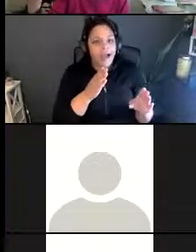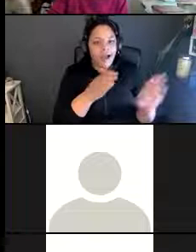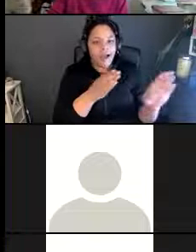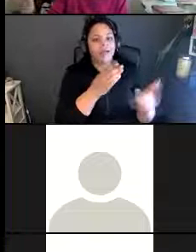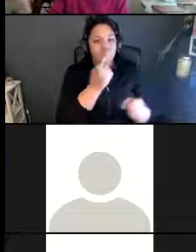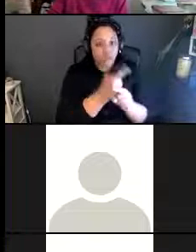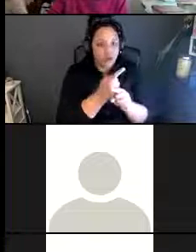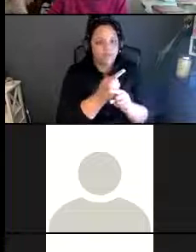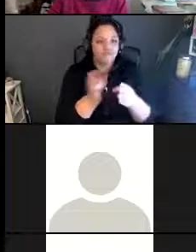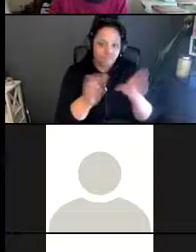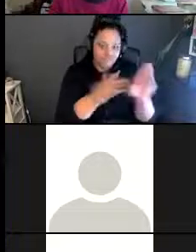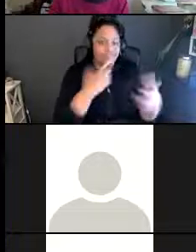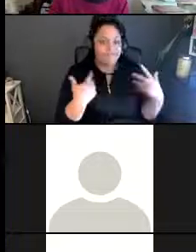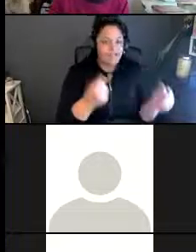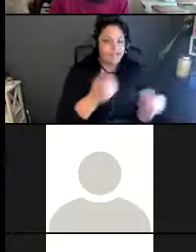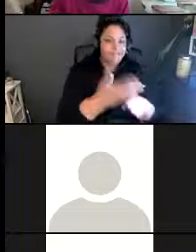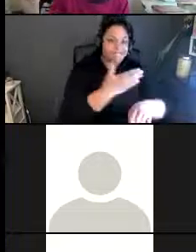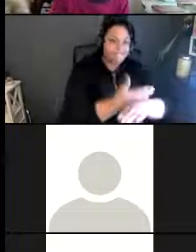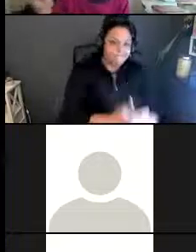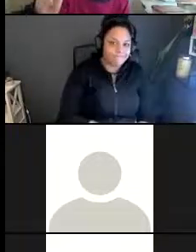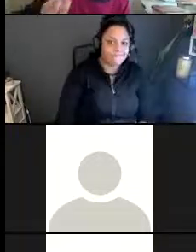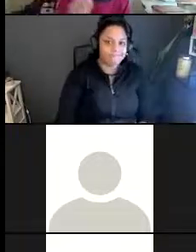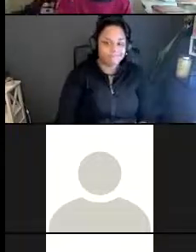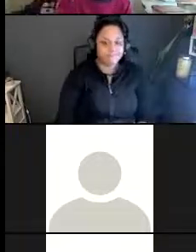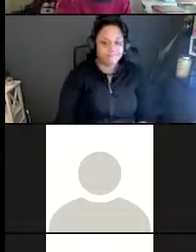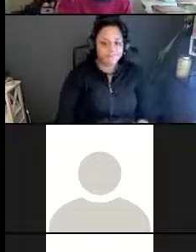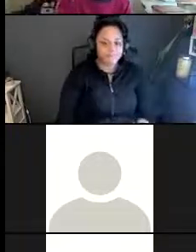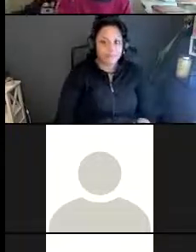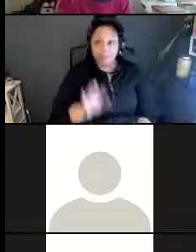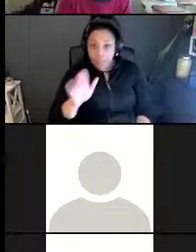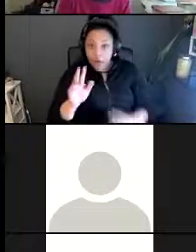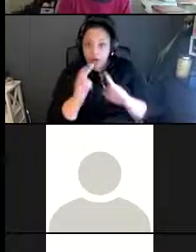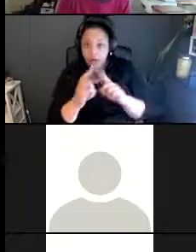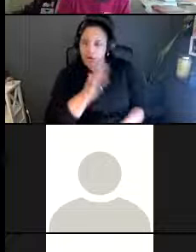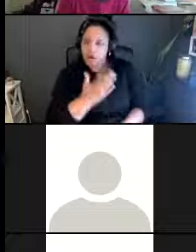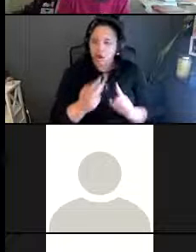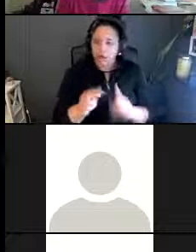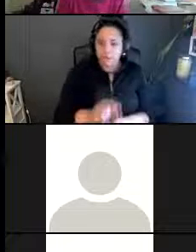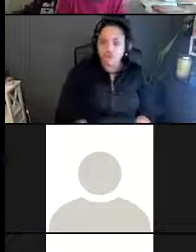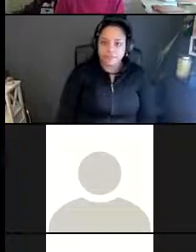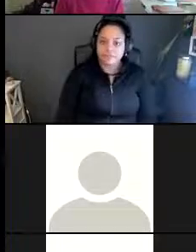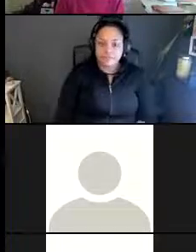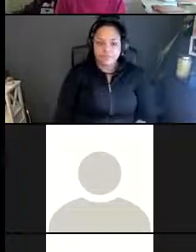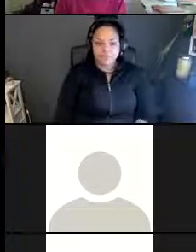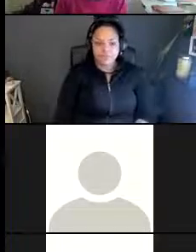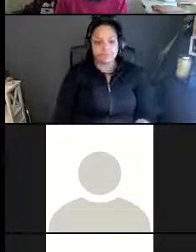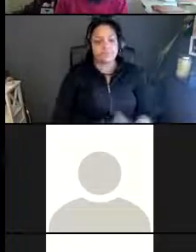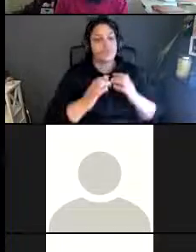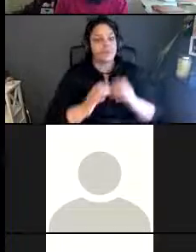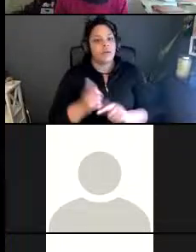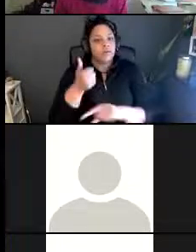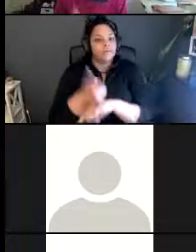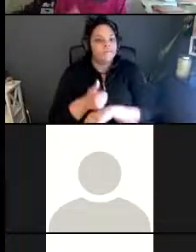better health and well-being by their definition. The client sets their own rate